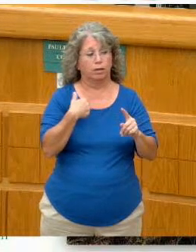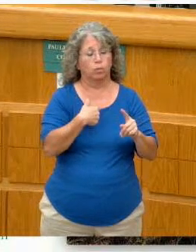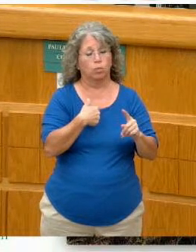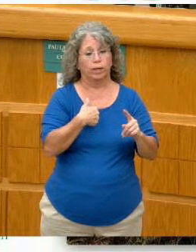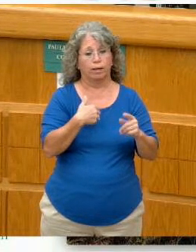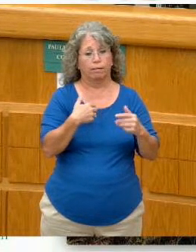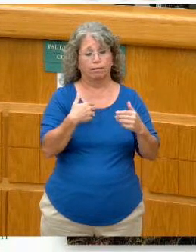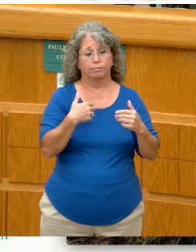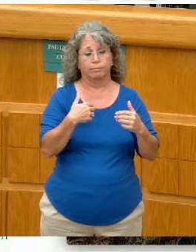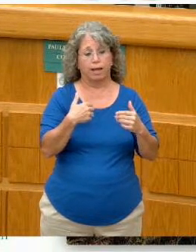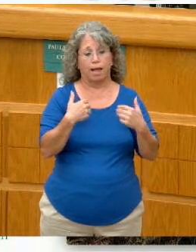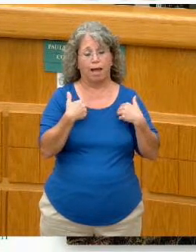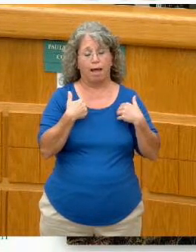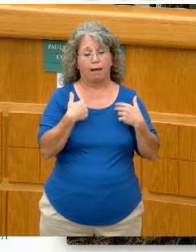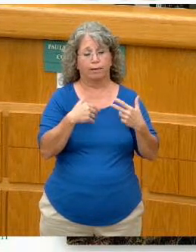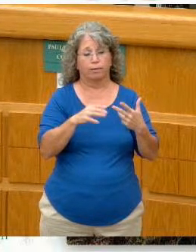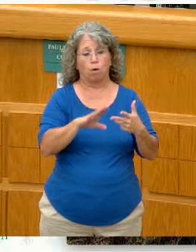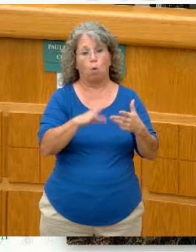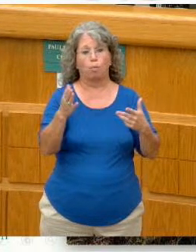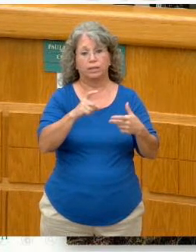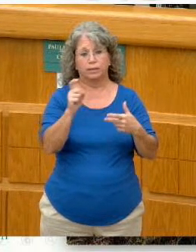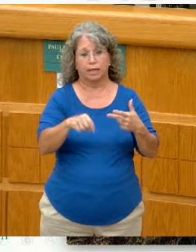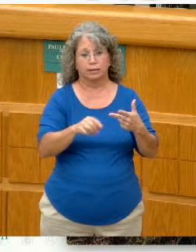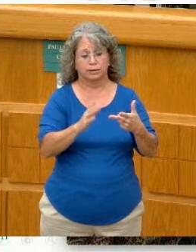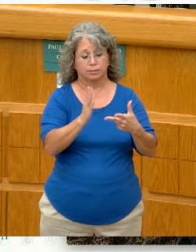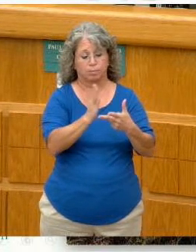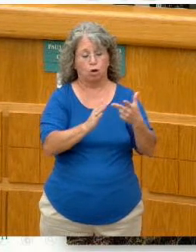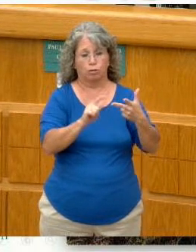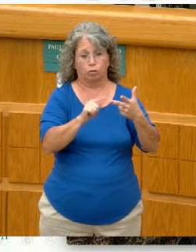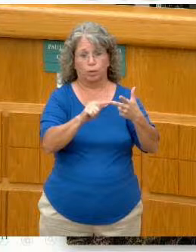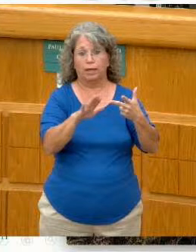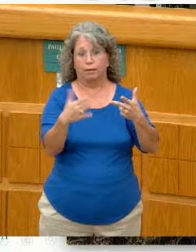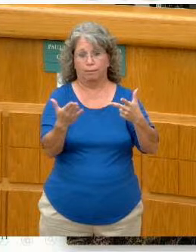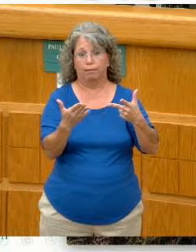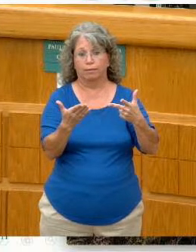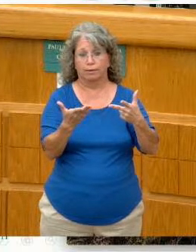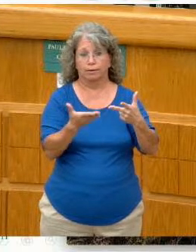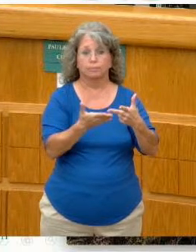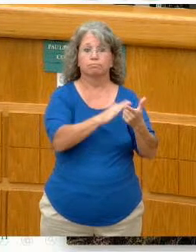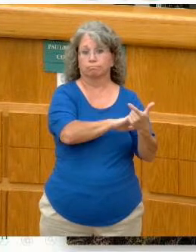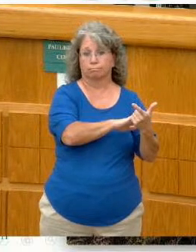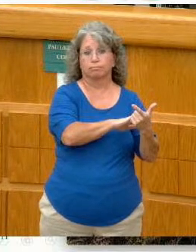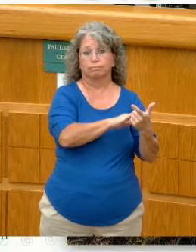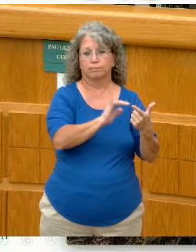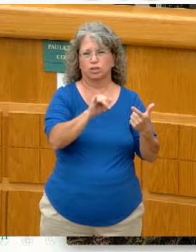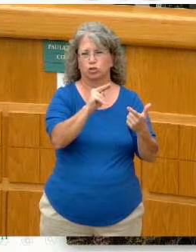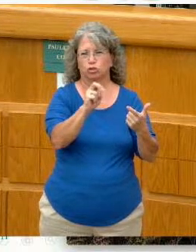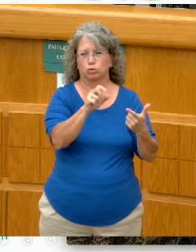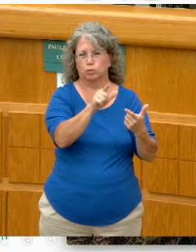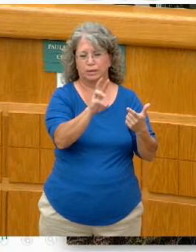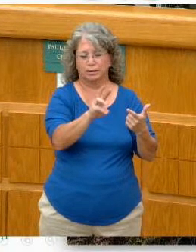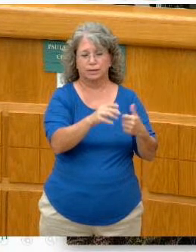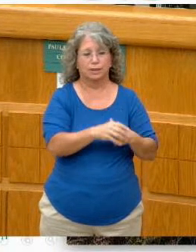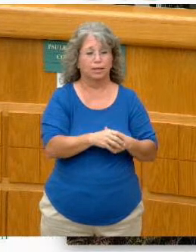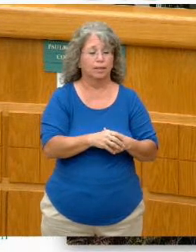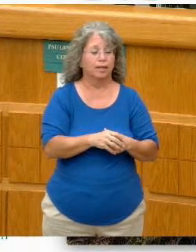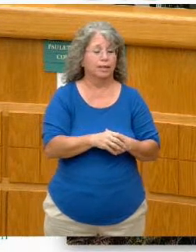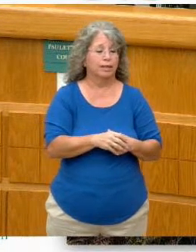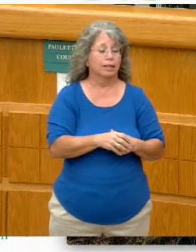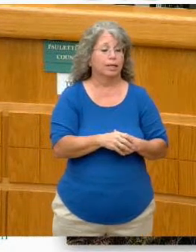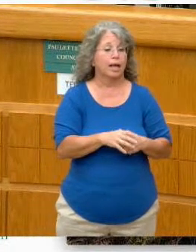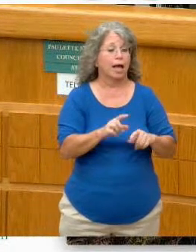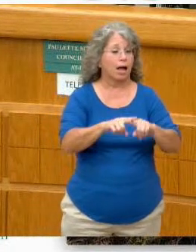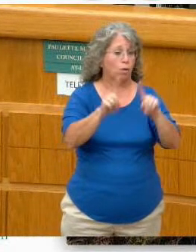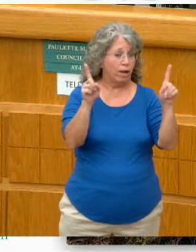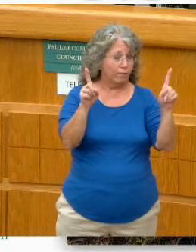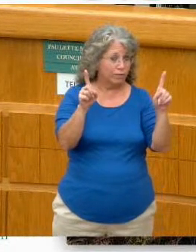26th. Now, that being said, if we start with more than 1 person being infected, say, with thousands